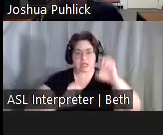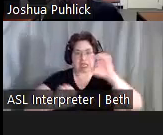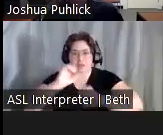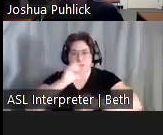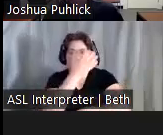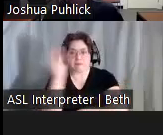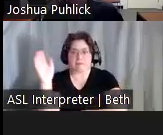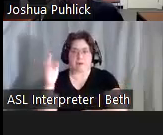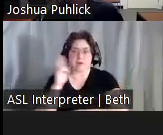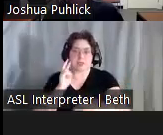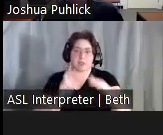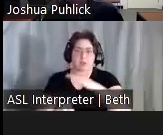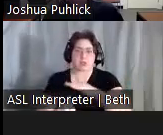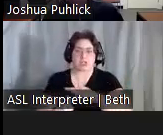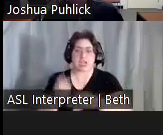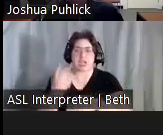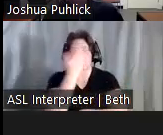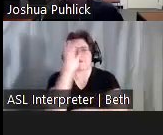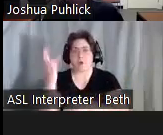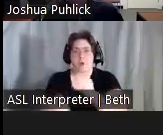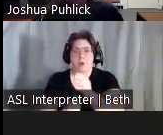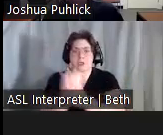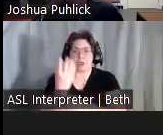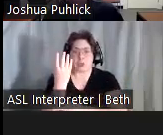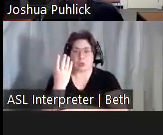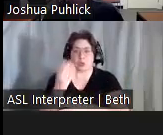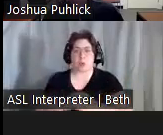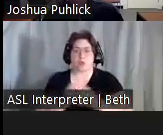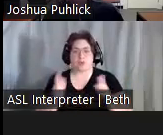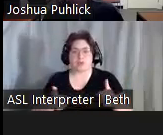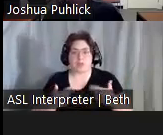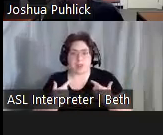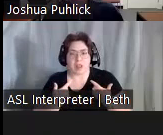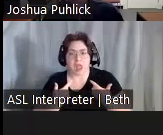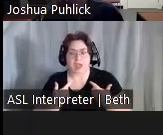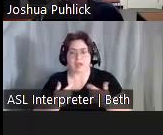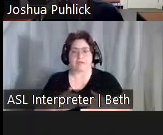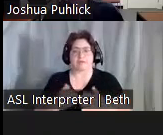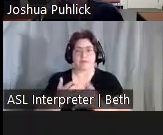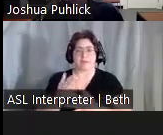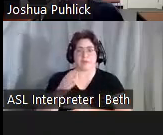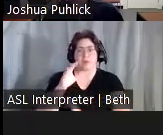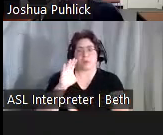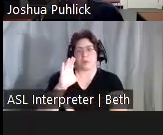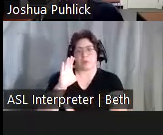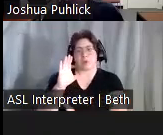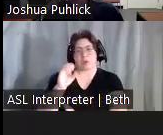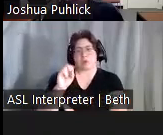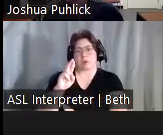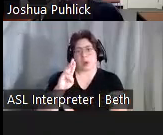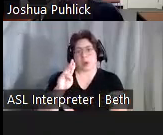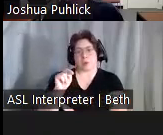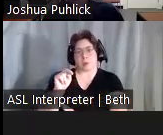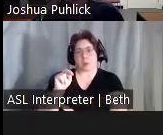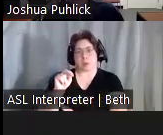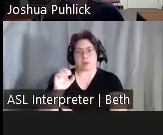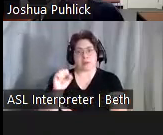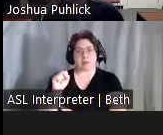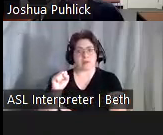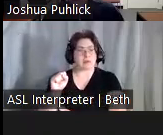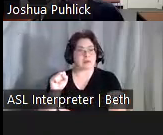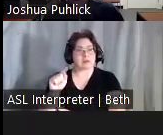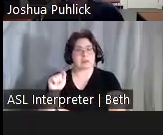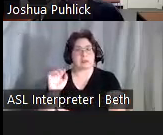the cumulative sum of net changes in carbon stocks. This is a good way to visually take a look